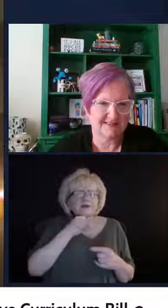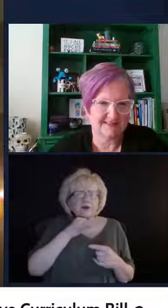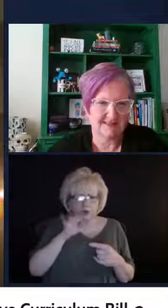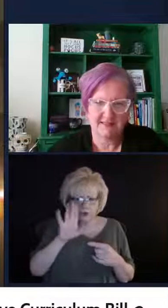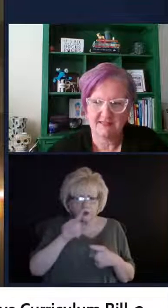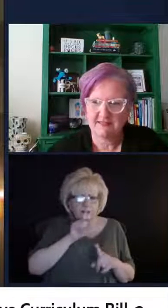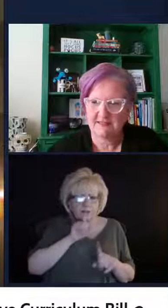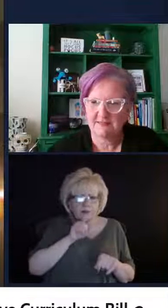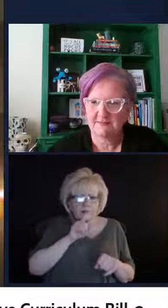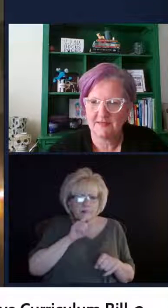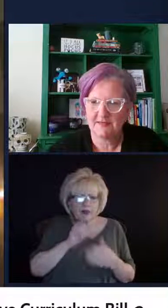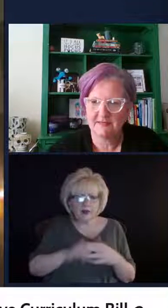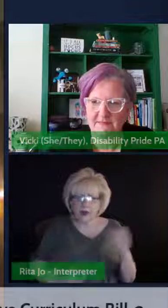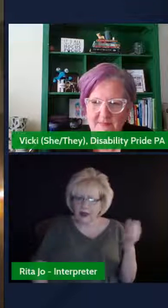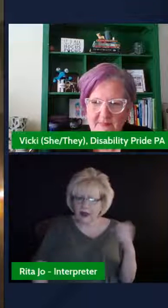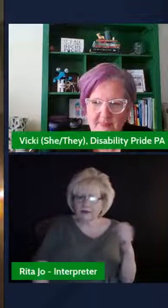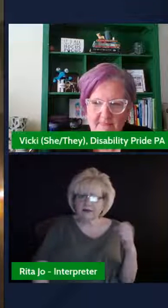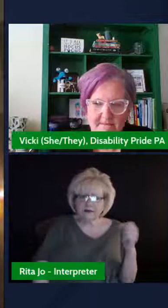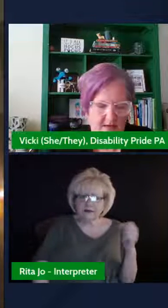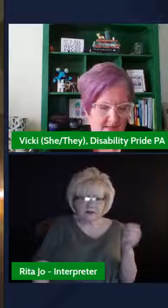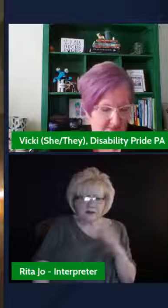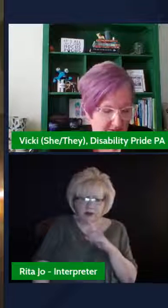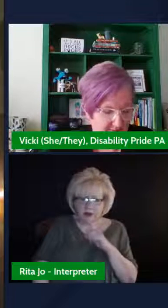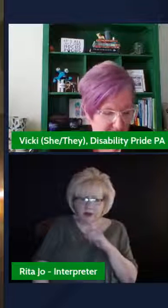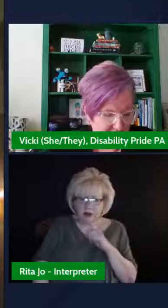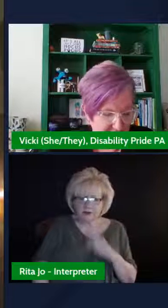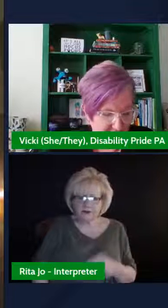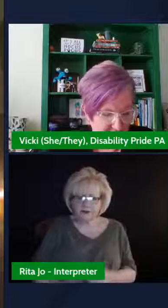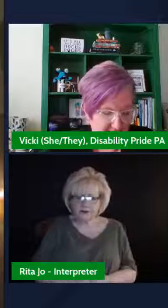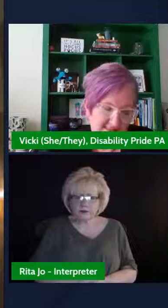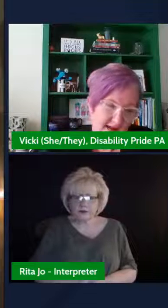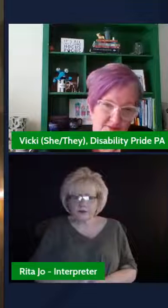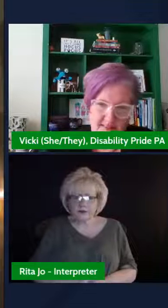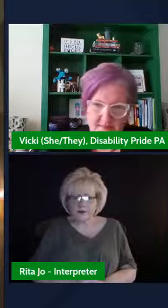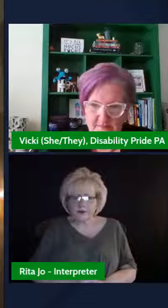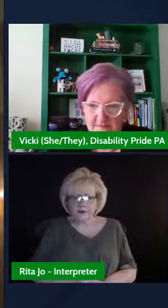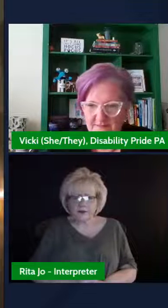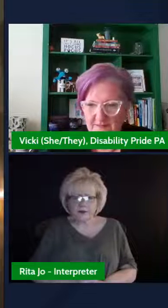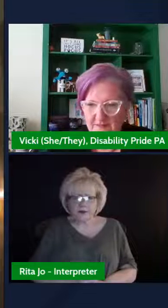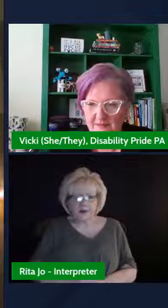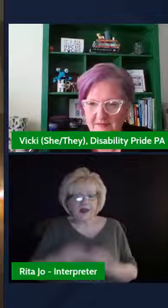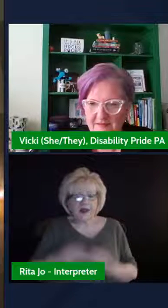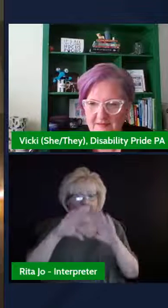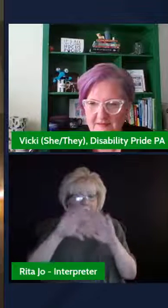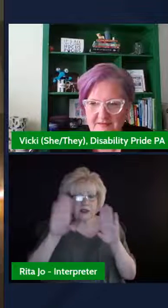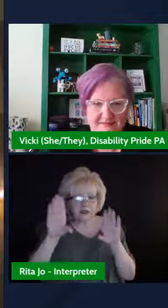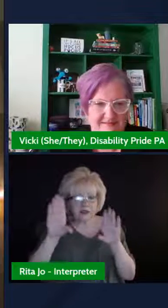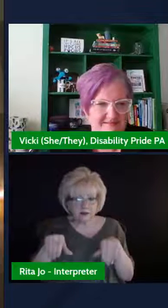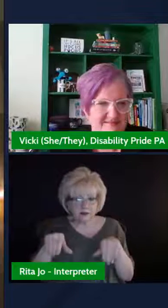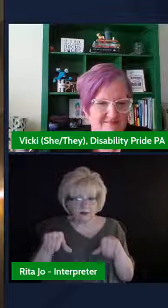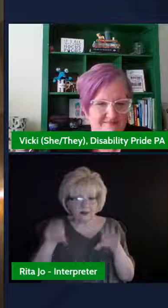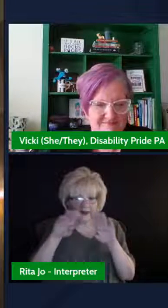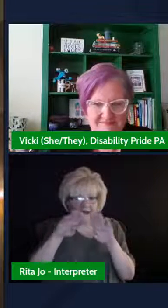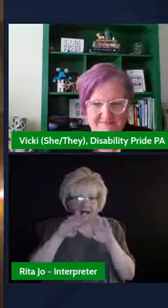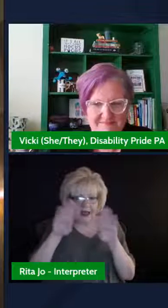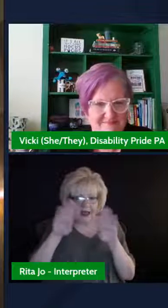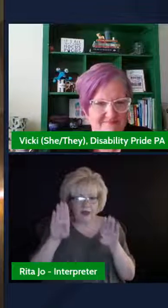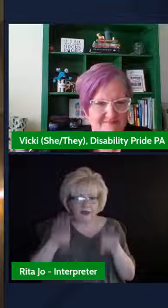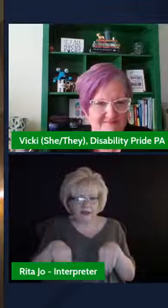it. Sure. Okay. So the first thing is housing. Yeah.